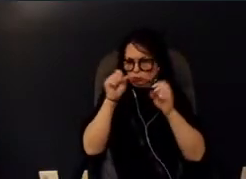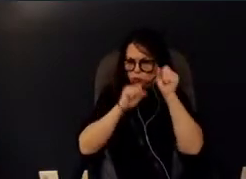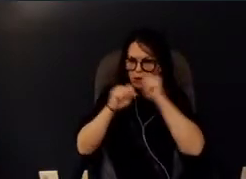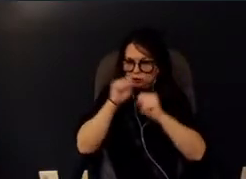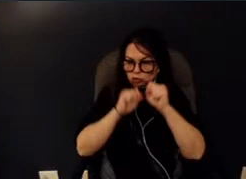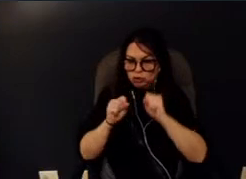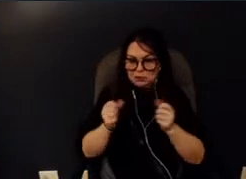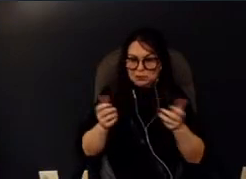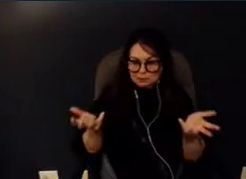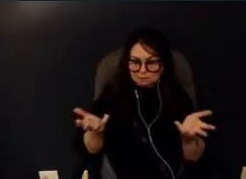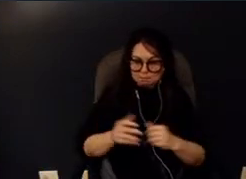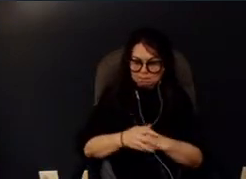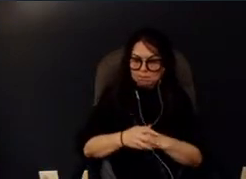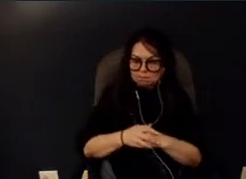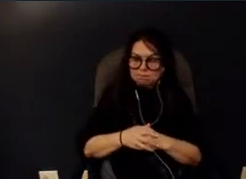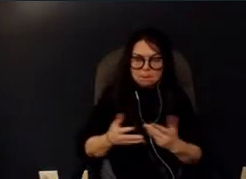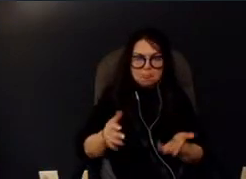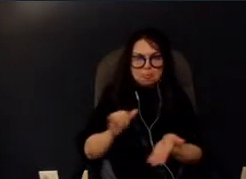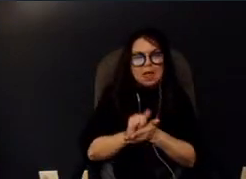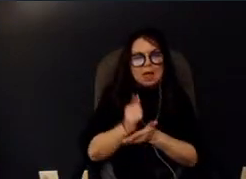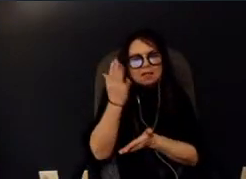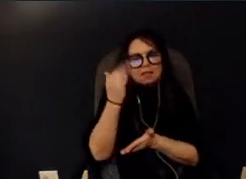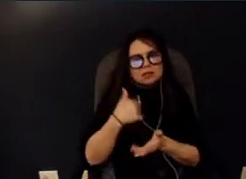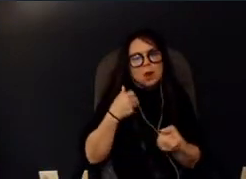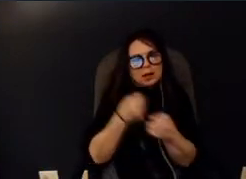And that's why I'm supporting this amendment today.